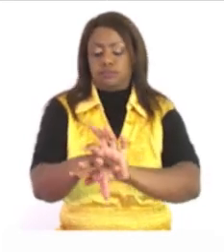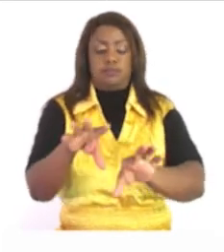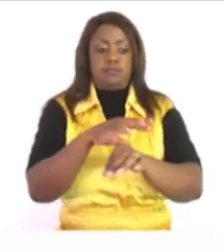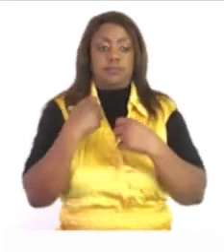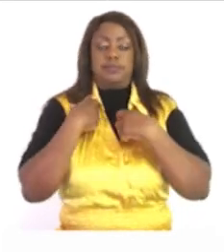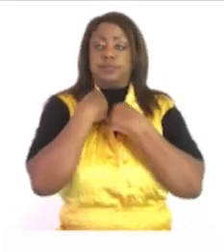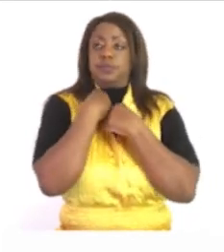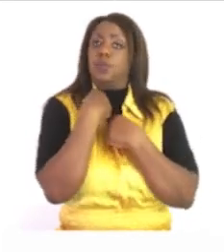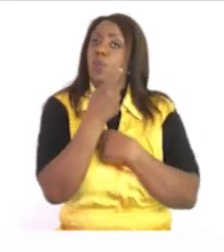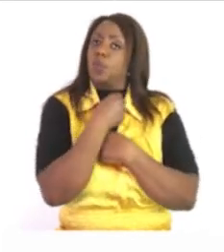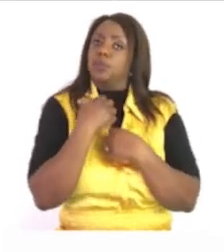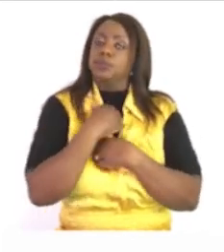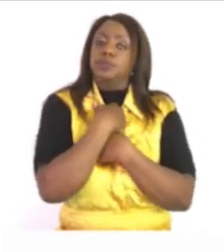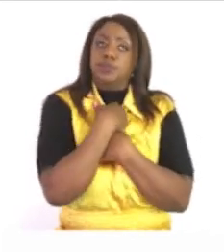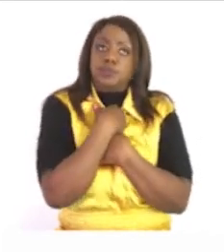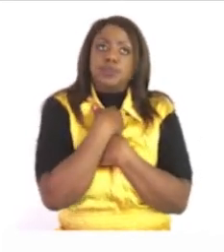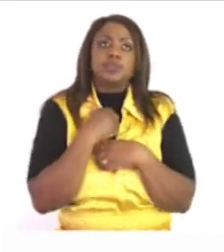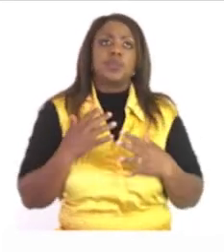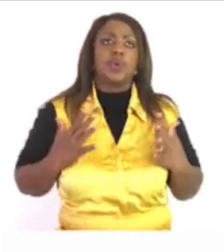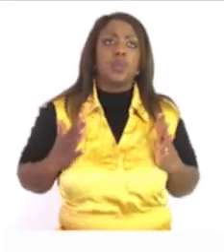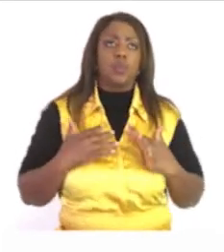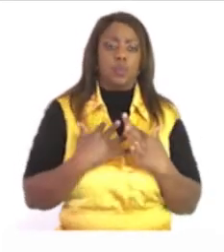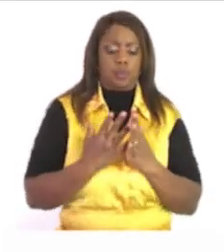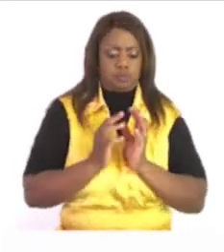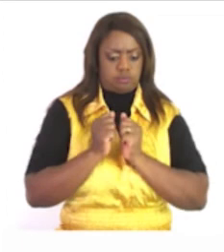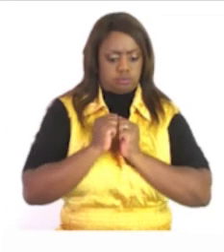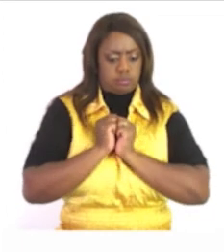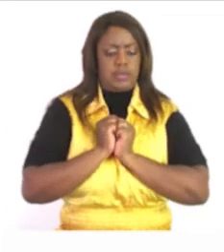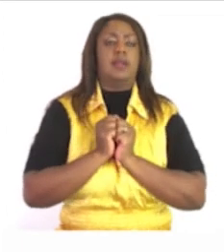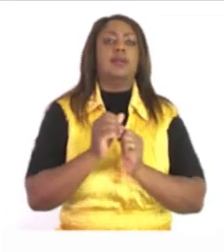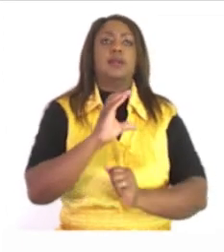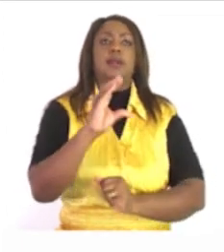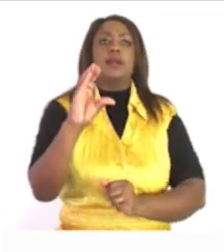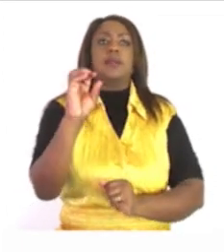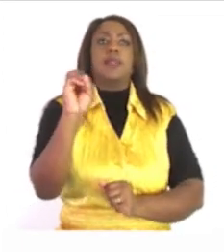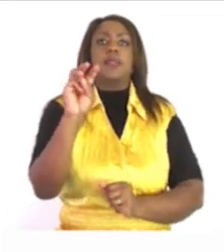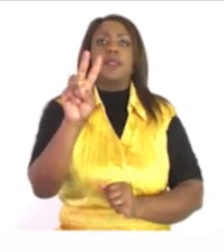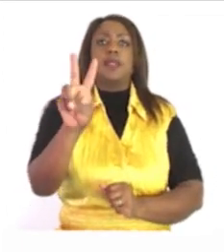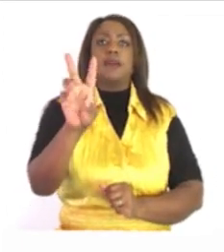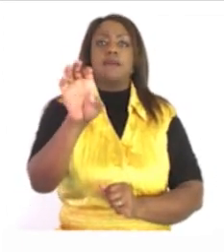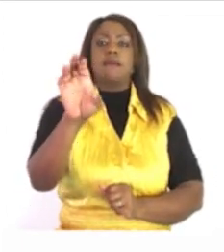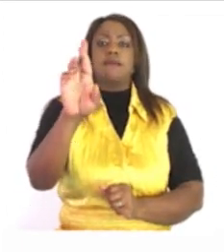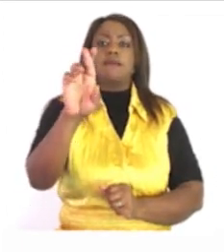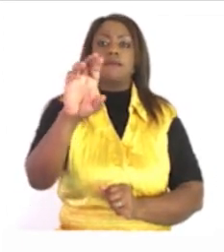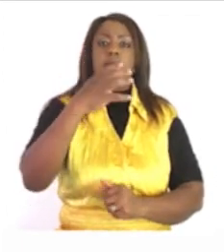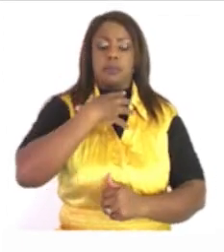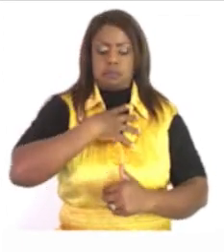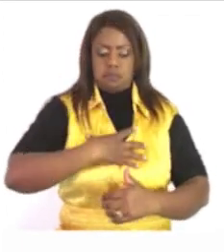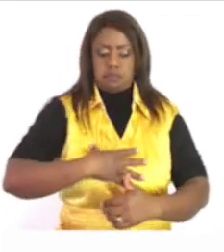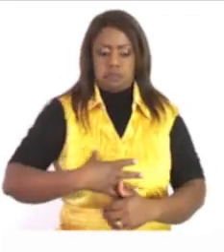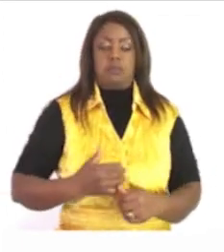Bronchitis also affects our lungs. So don't smoke. That is the very first way to